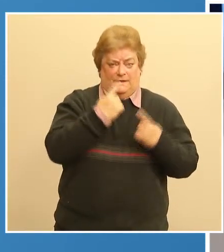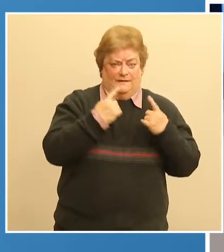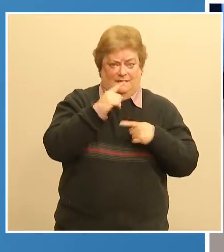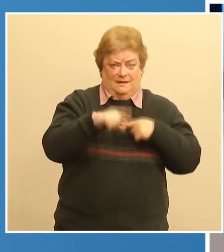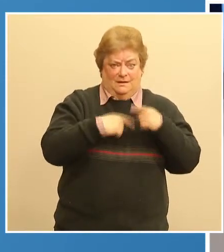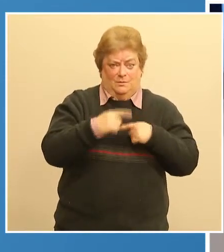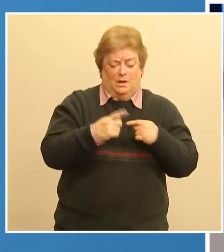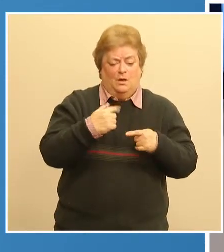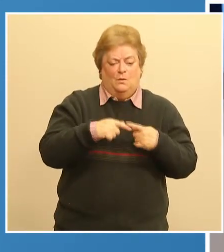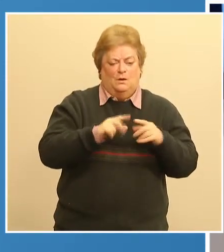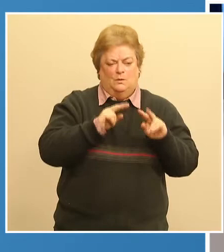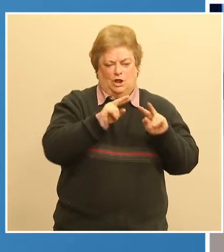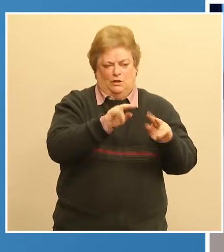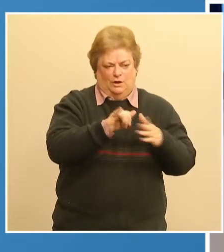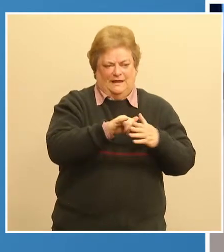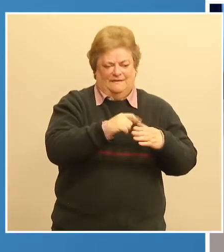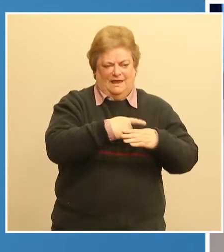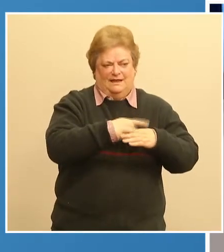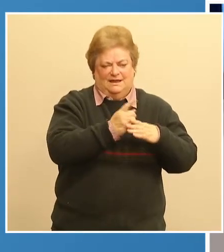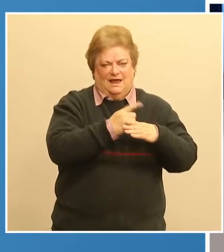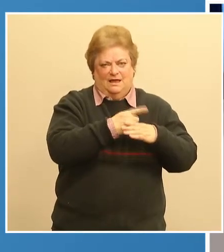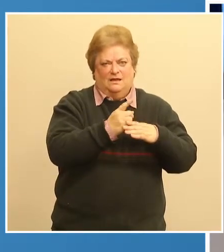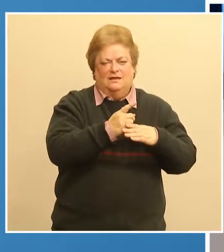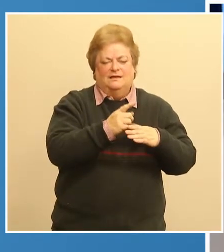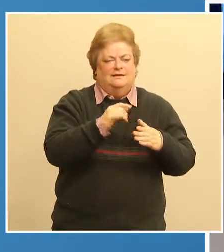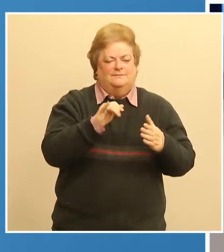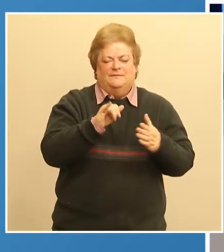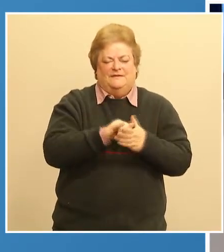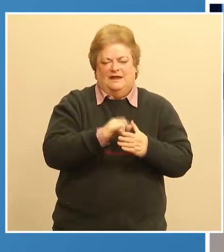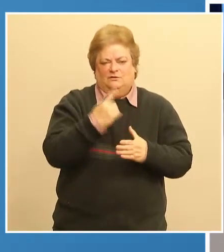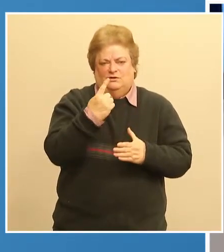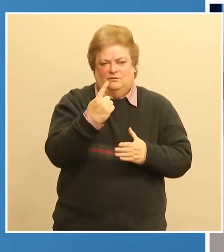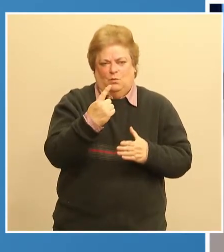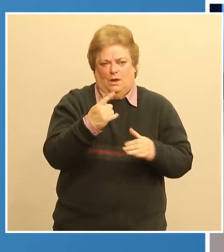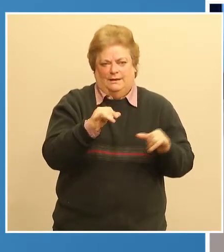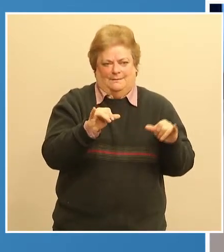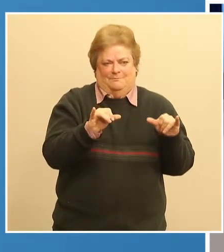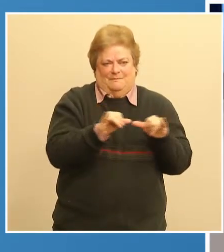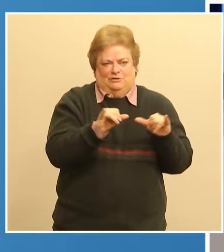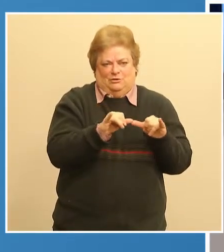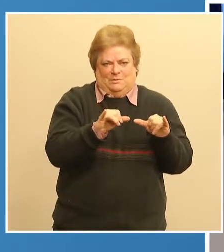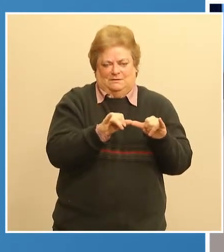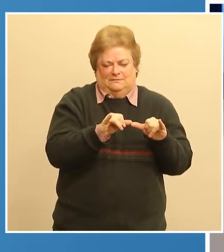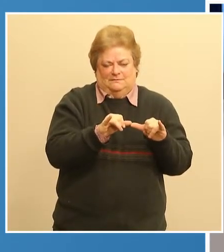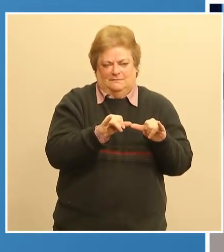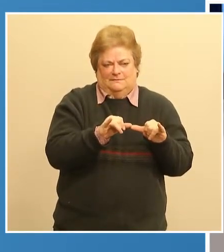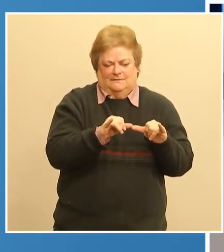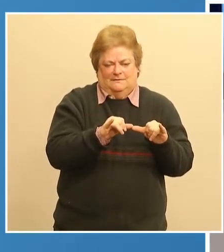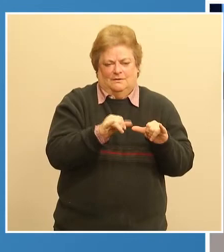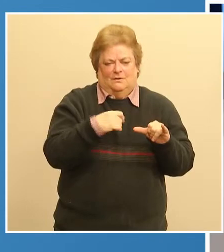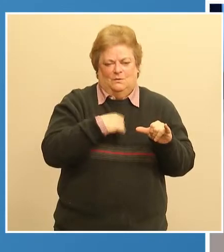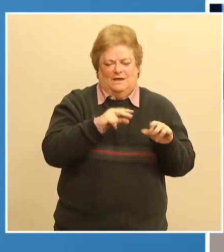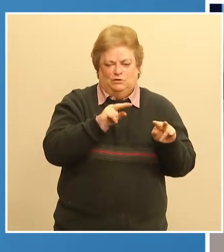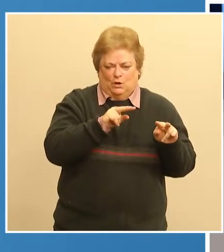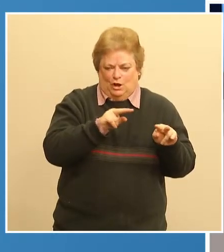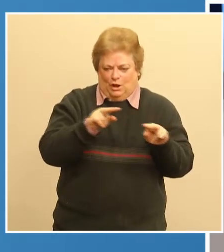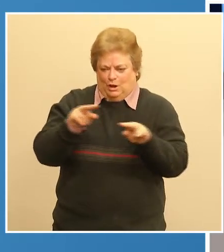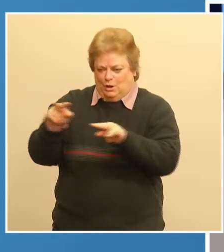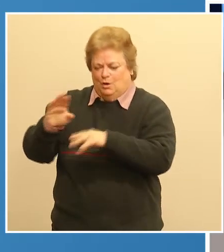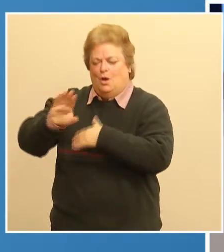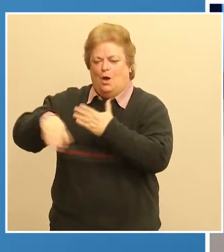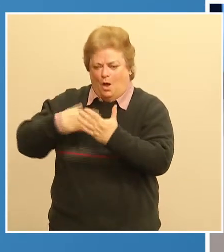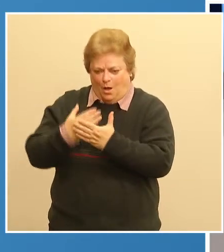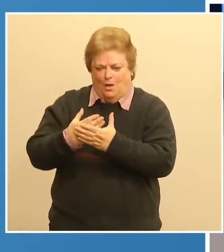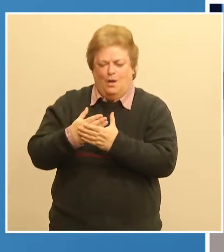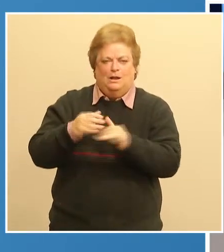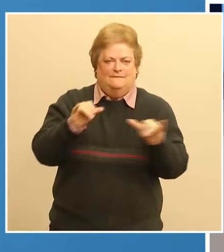looking at the dial, but it's just one metric and it has to be taken in. We have to look at all the other metrics that